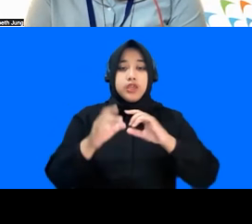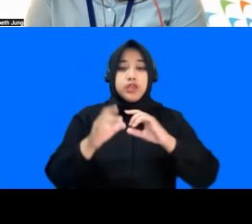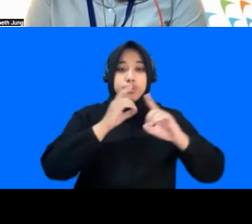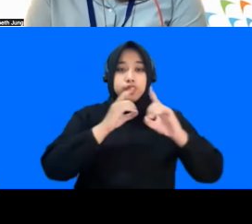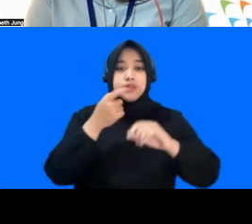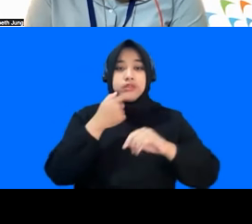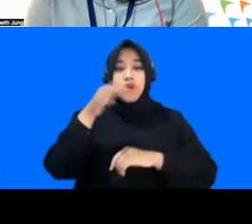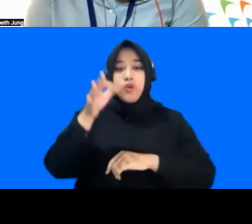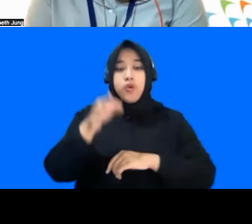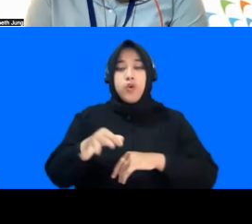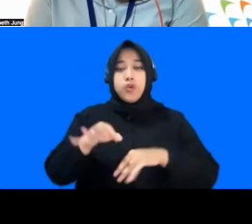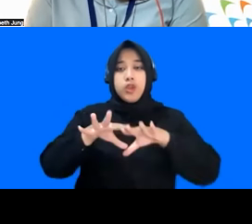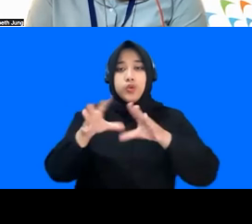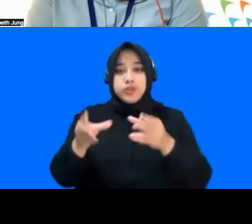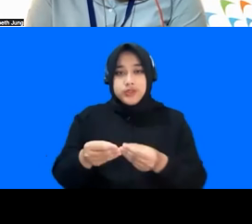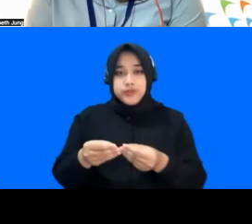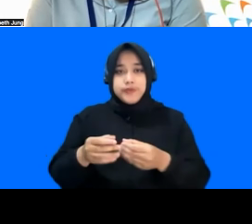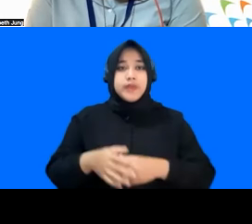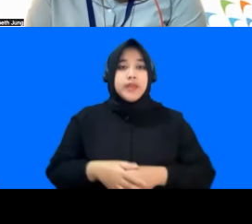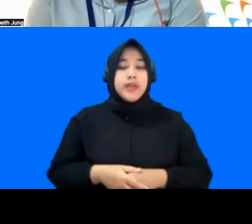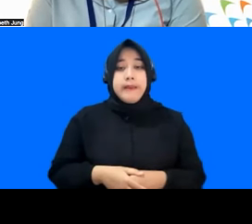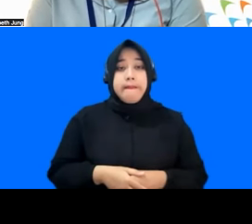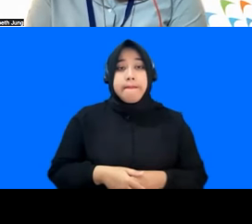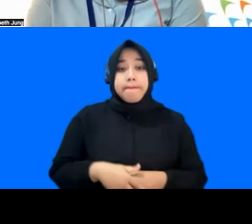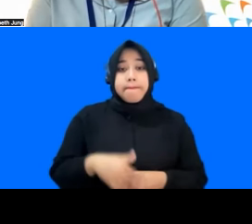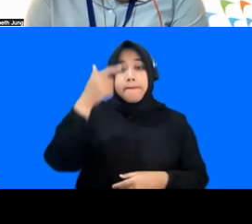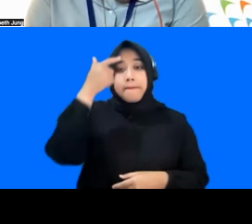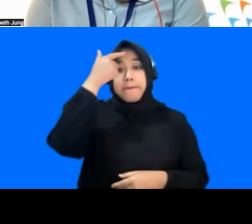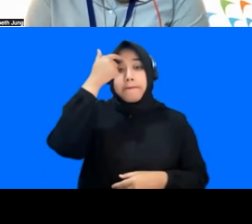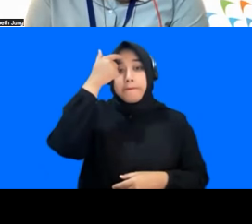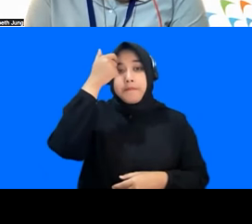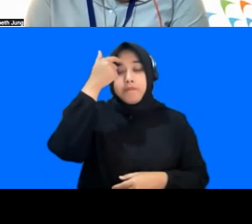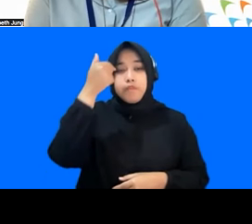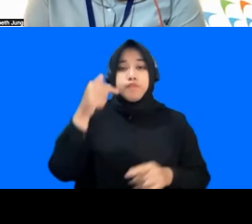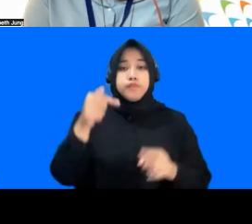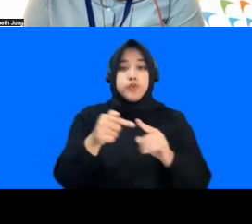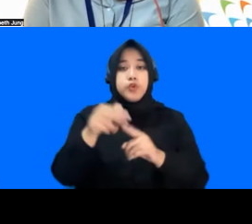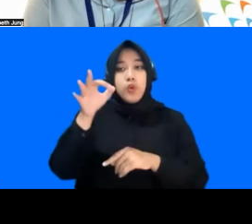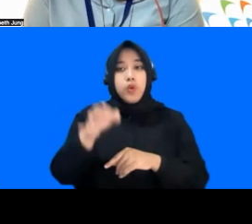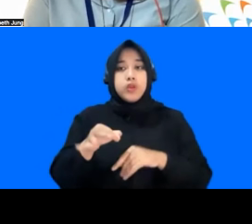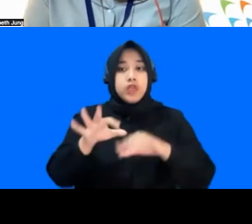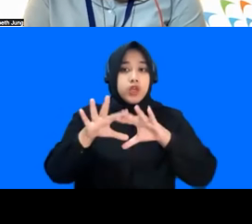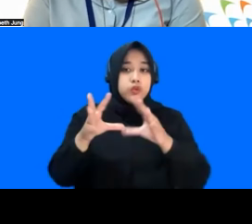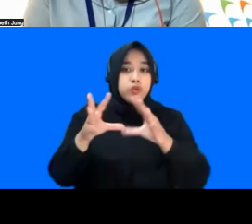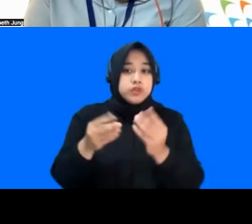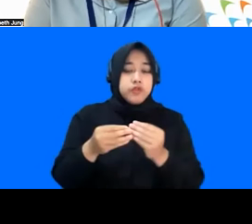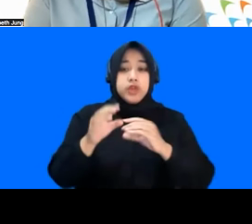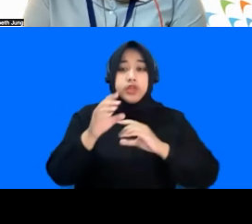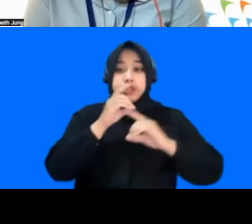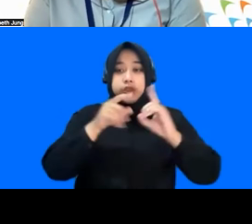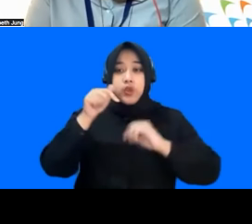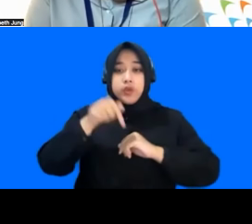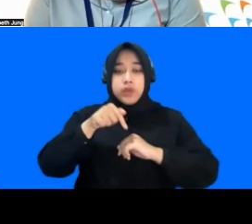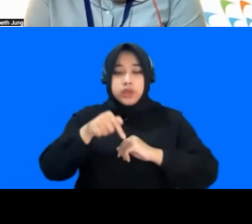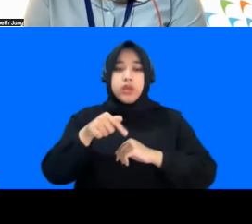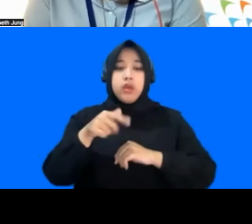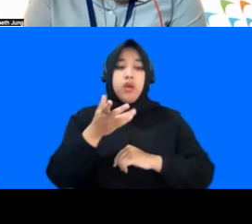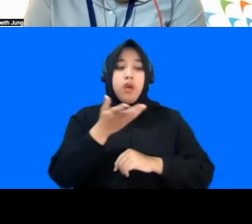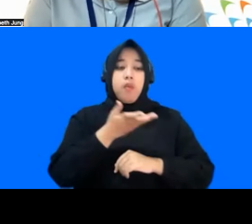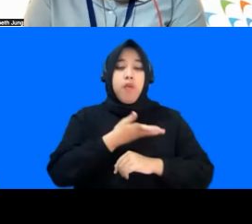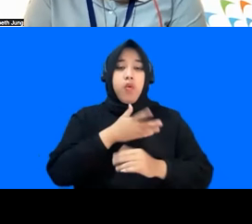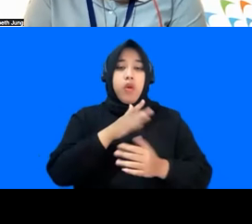on JESSE for inclusive cities from these dialogues and today's events will be transferred to all other activities under